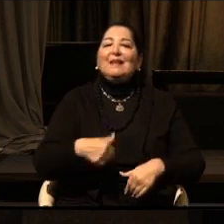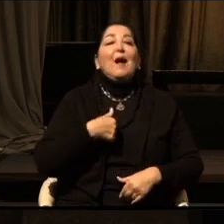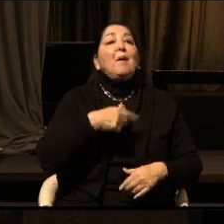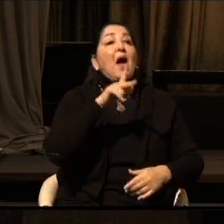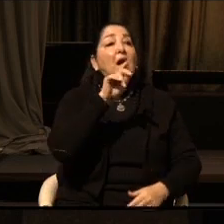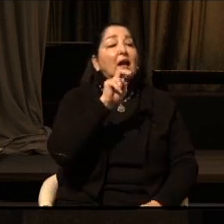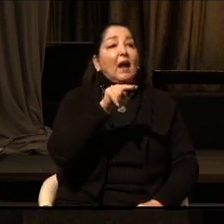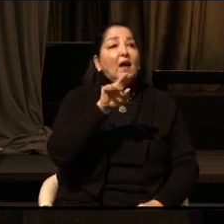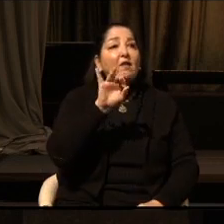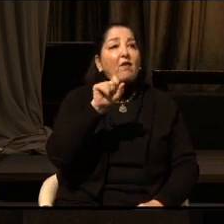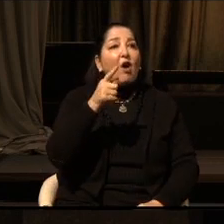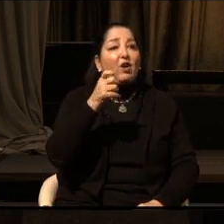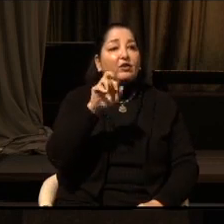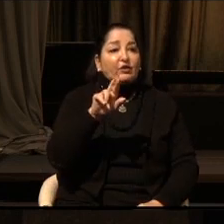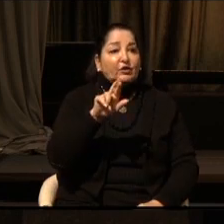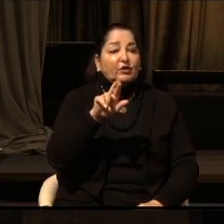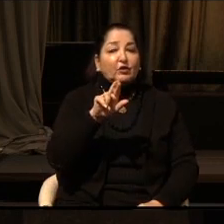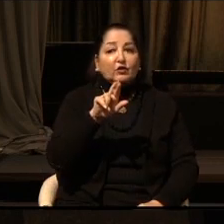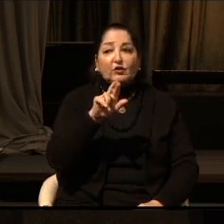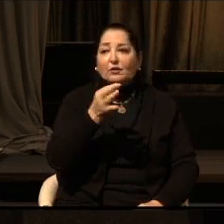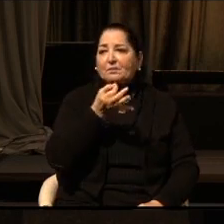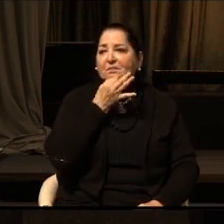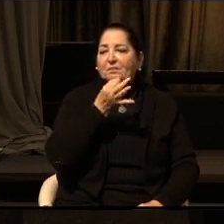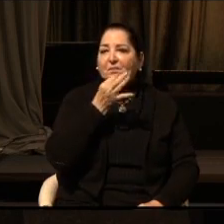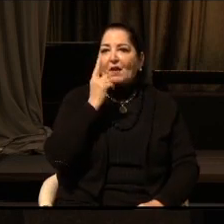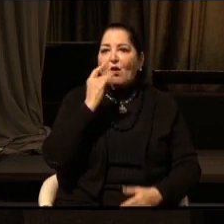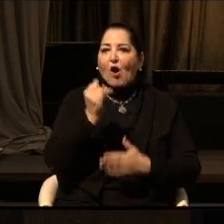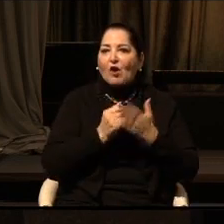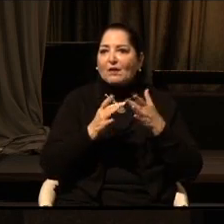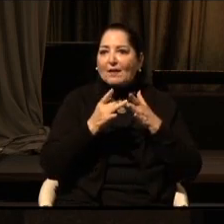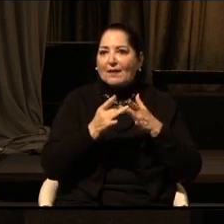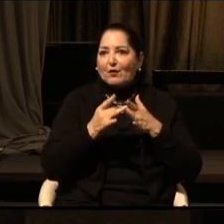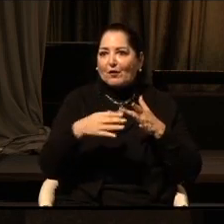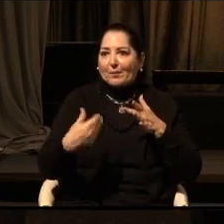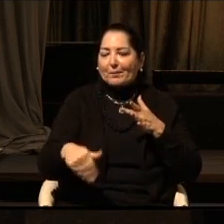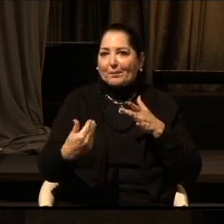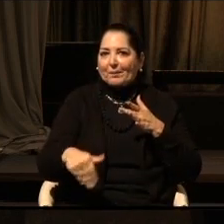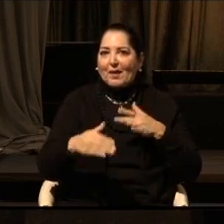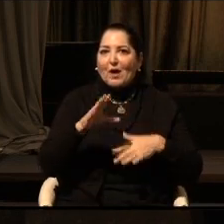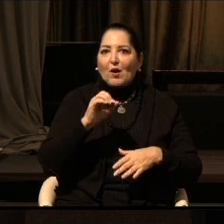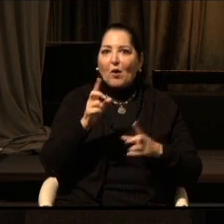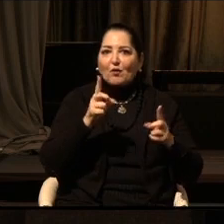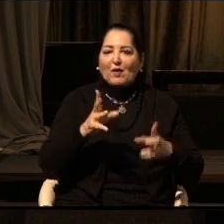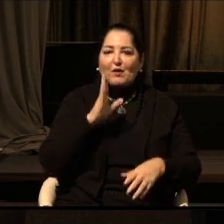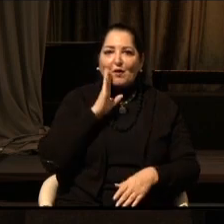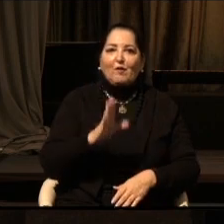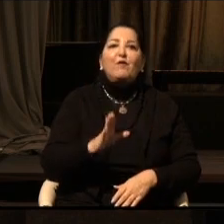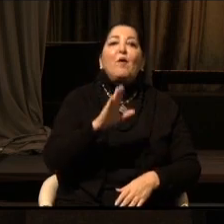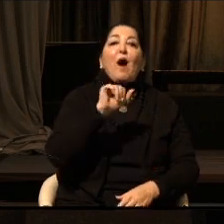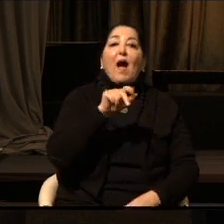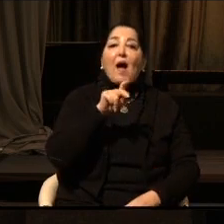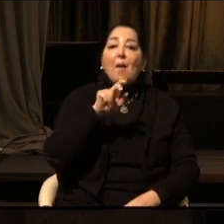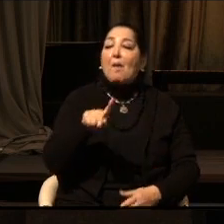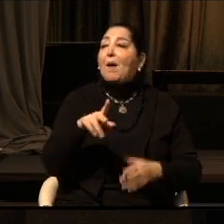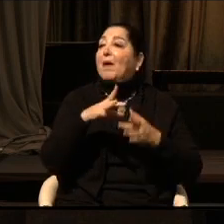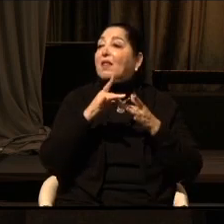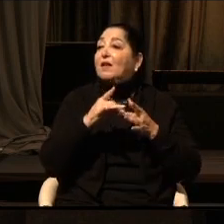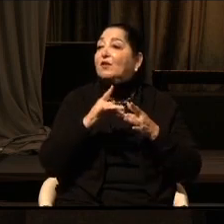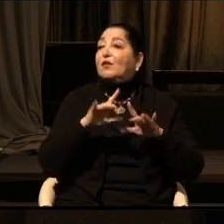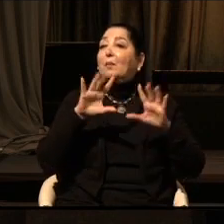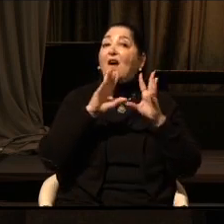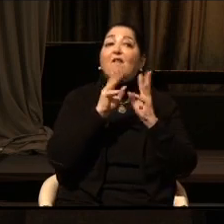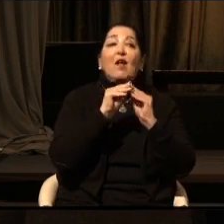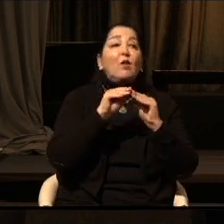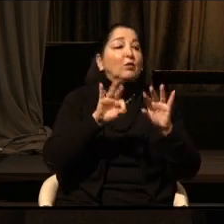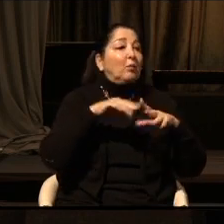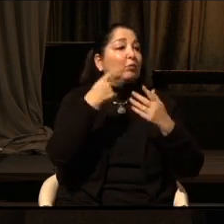Ken Foster, the maven of arts leadership, co-director of APAP's Leadership Fellows Program and director of arts leadership and